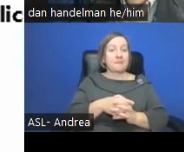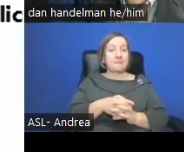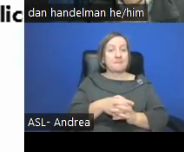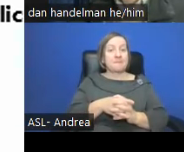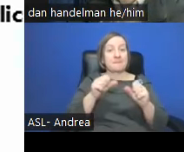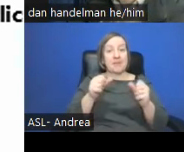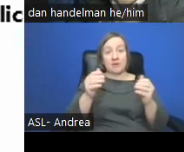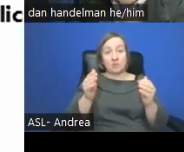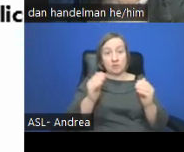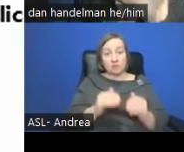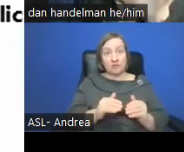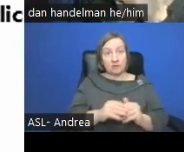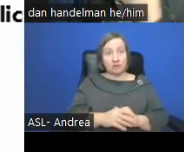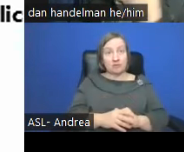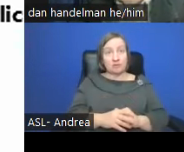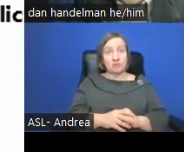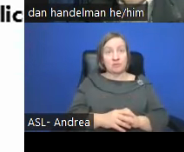Can we move on?